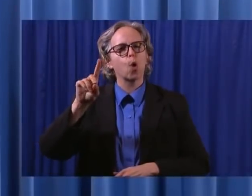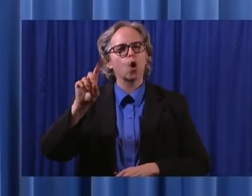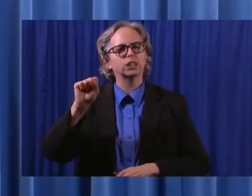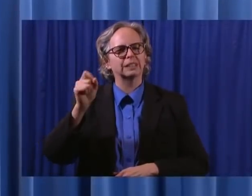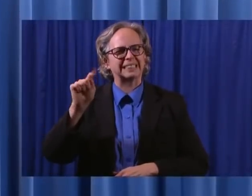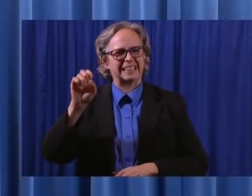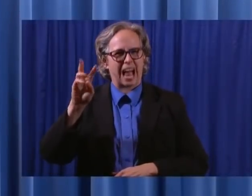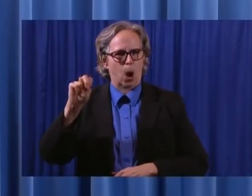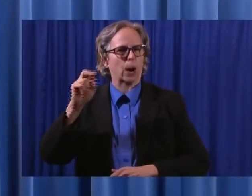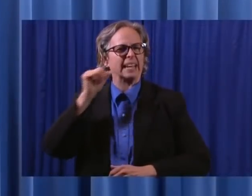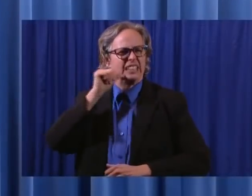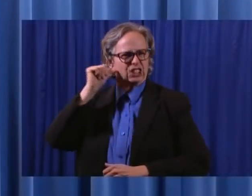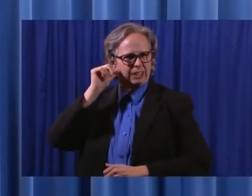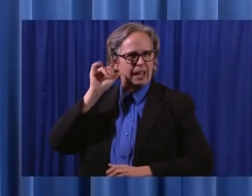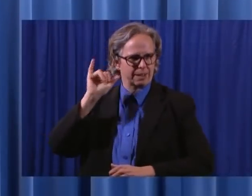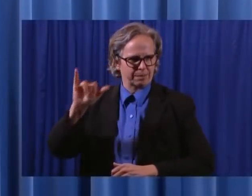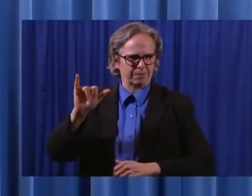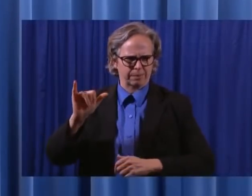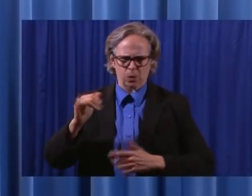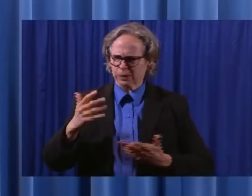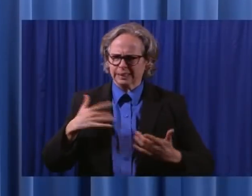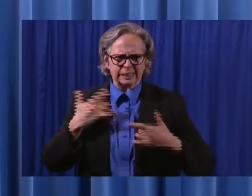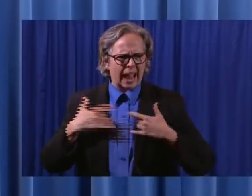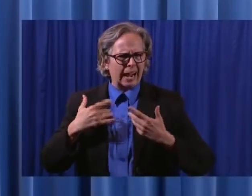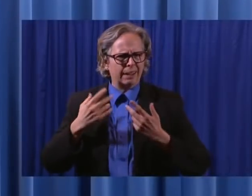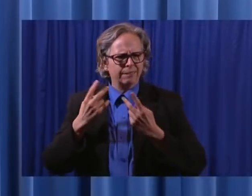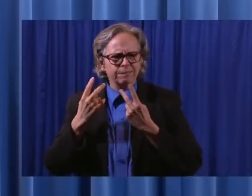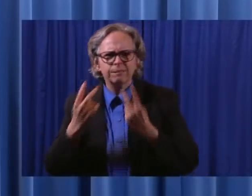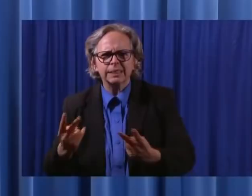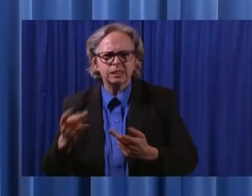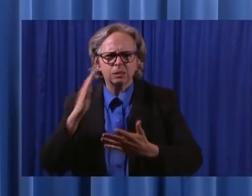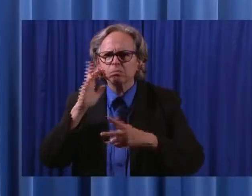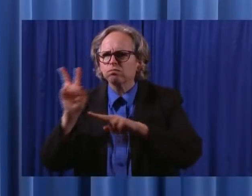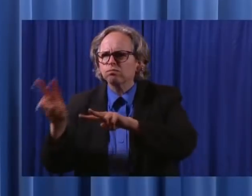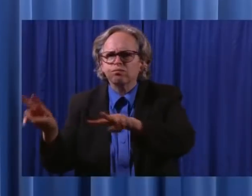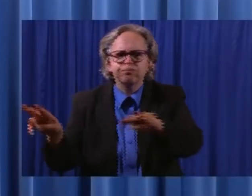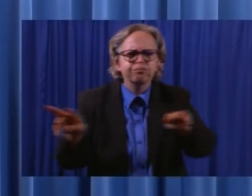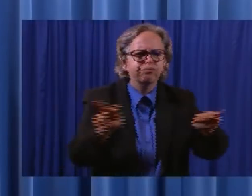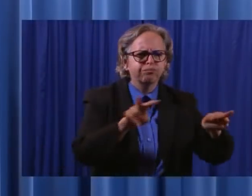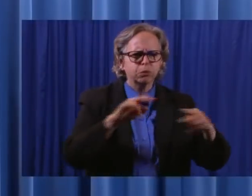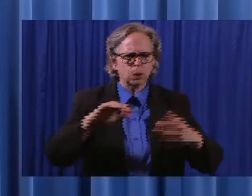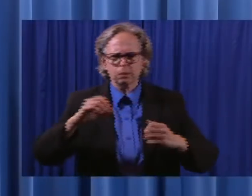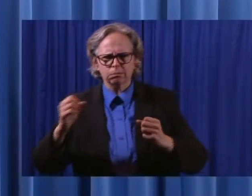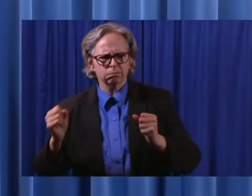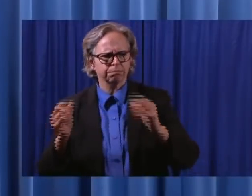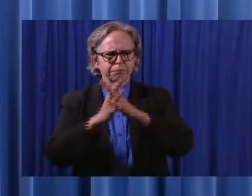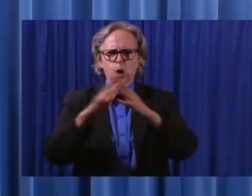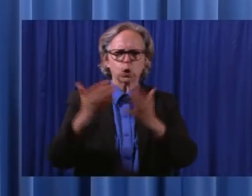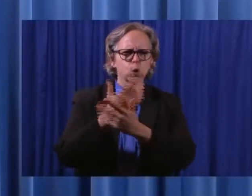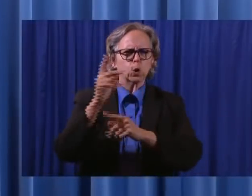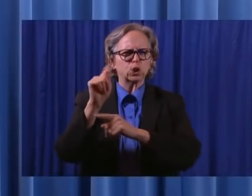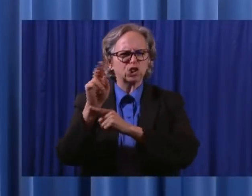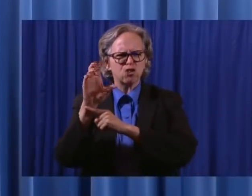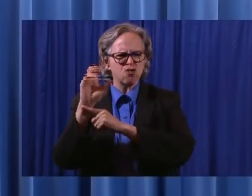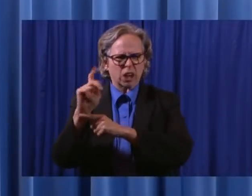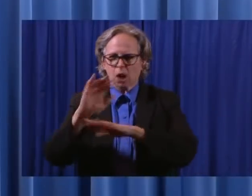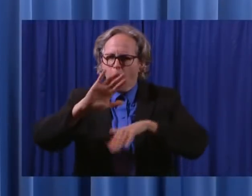Coming out of the Mahoning Valley as far as new pickup truck, all-electric pickup truck,